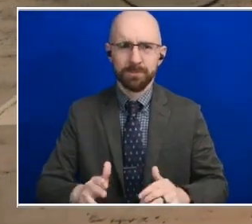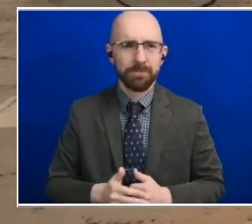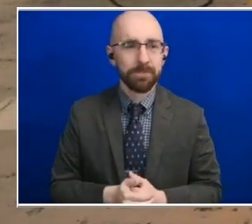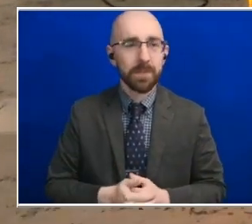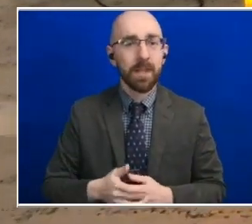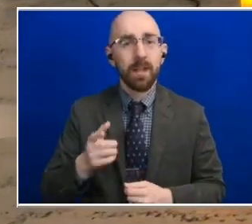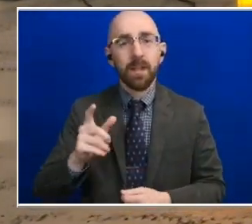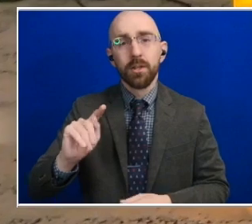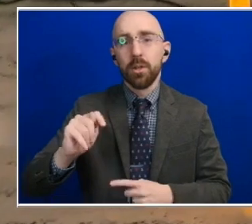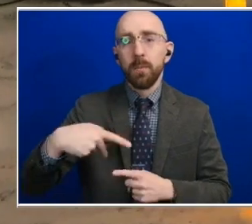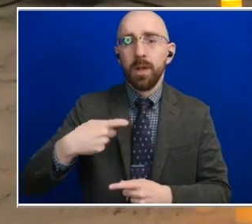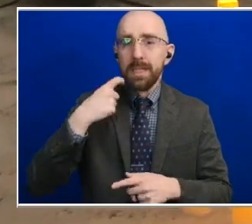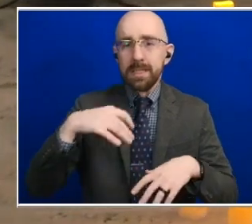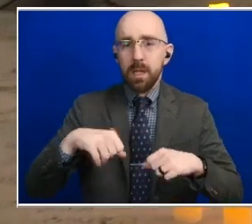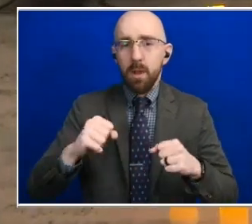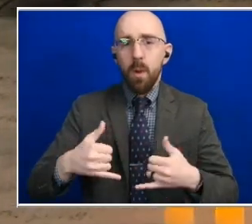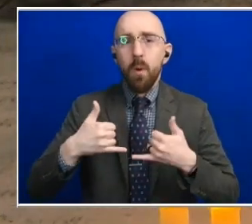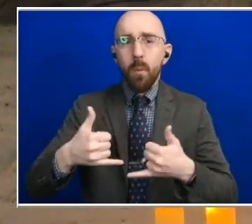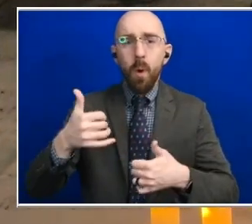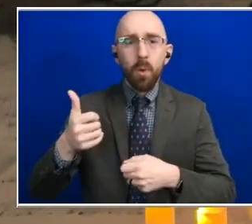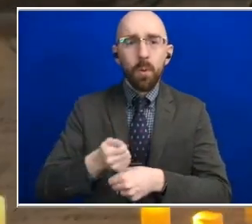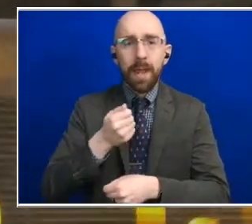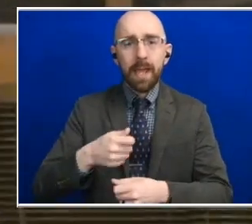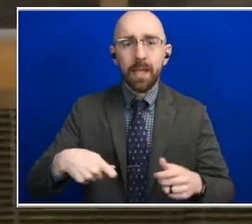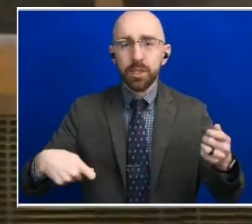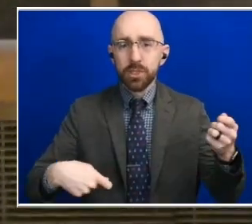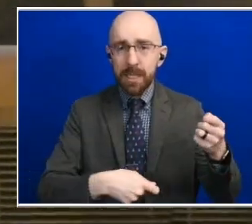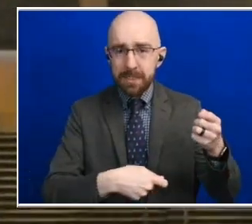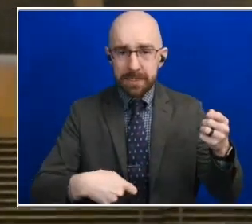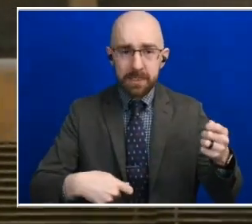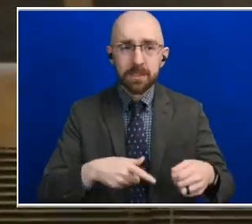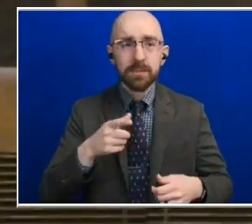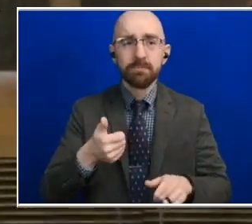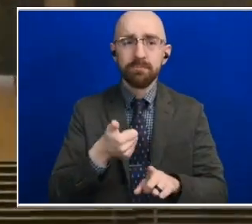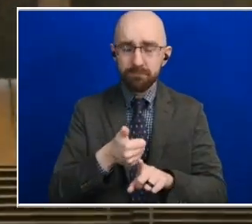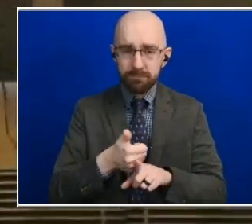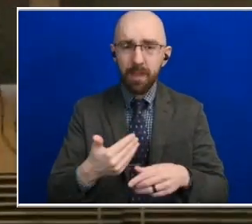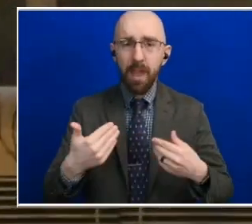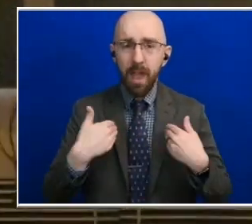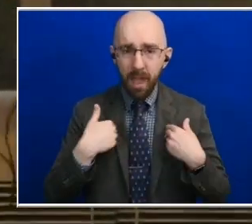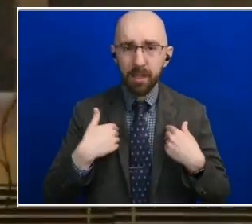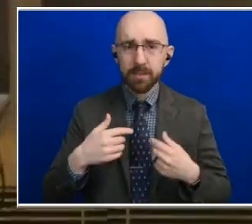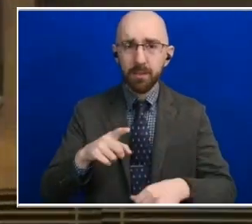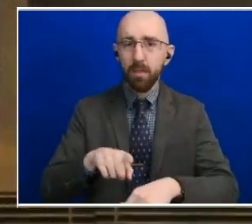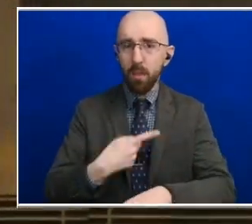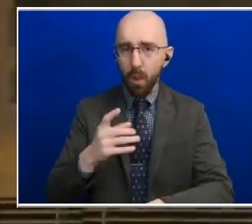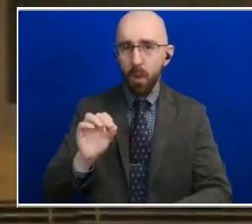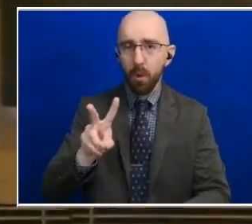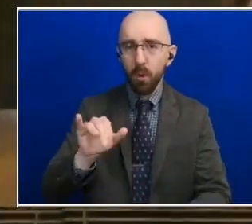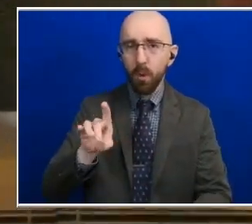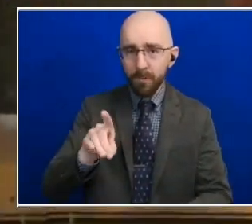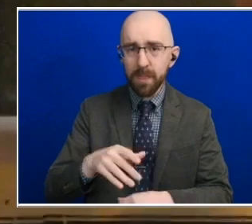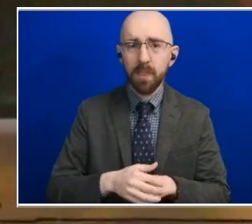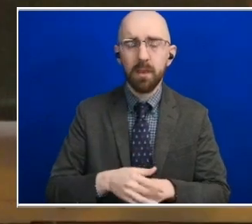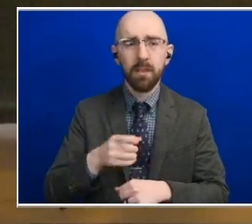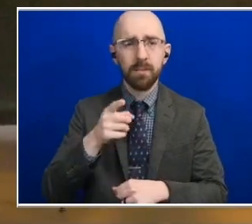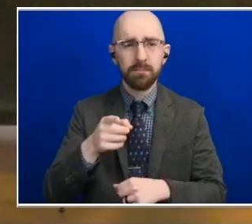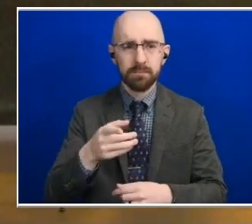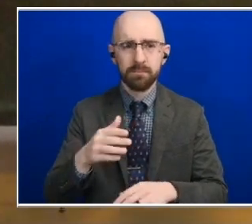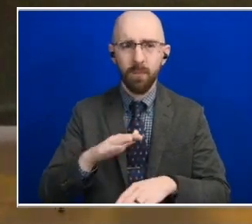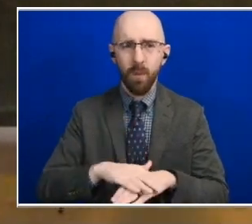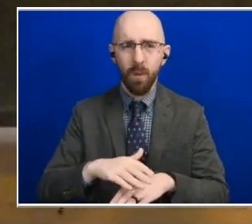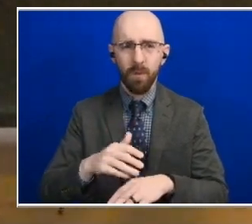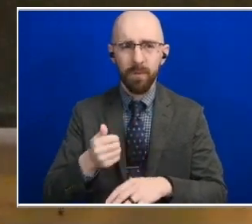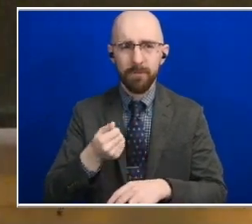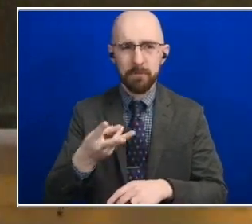hosted an award-winning cellist who is also living with long COVID. He was on this program once before and played for us just for